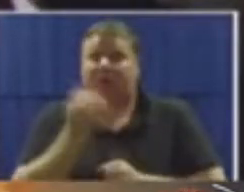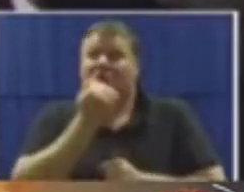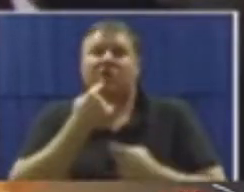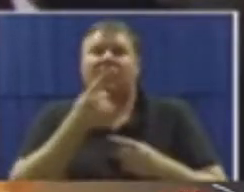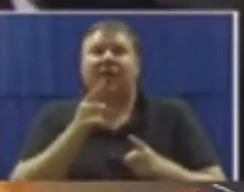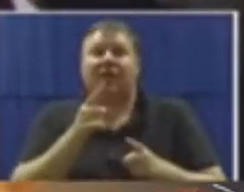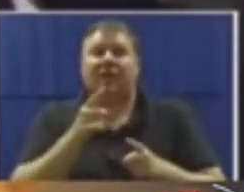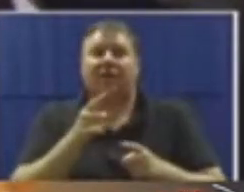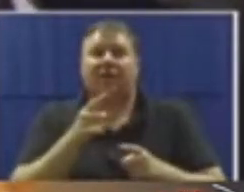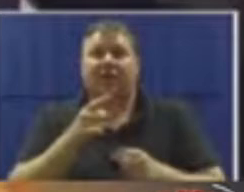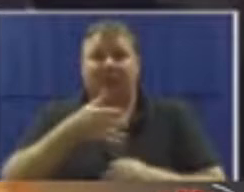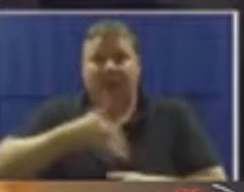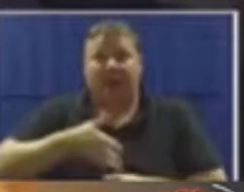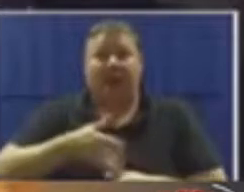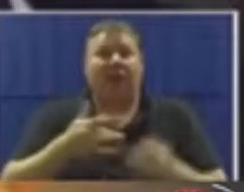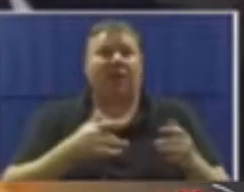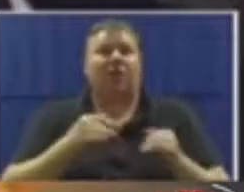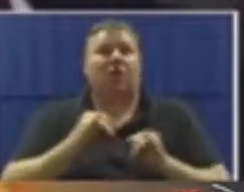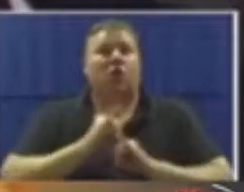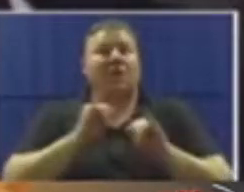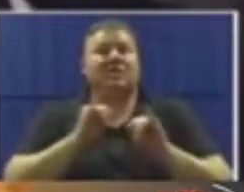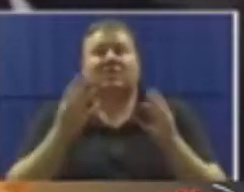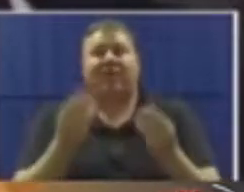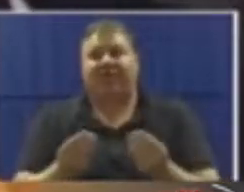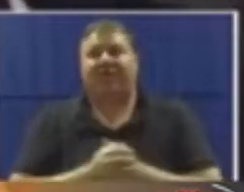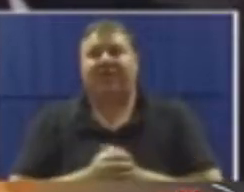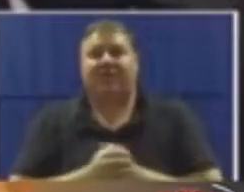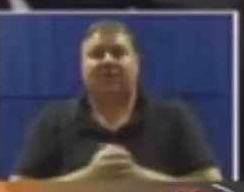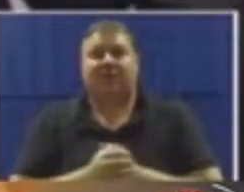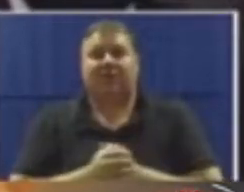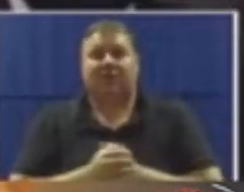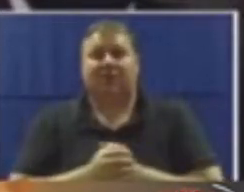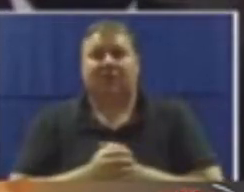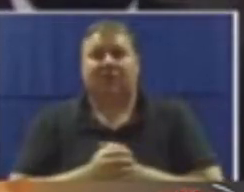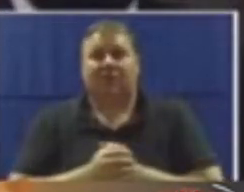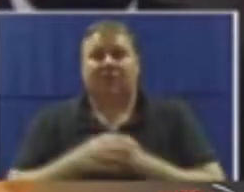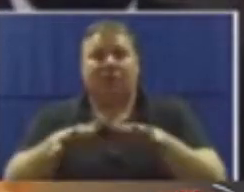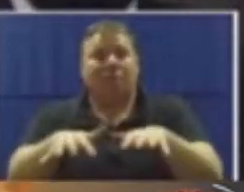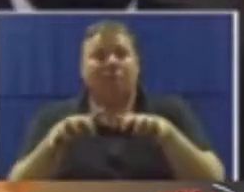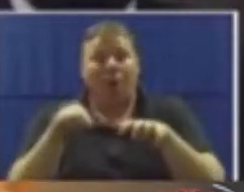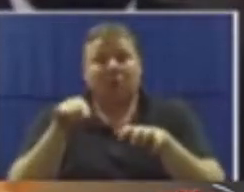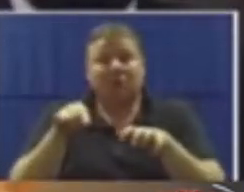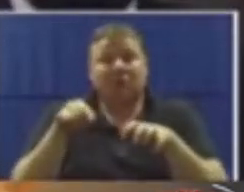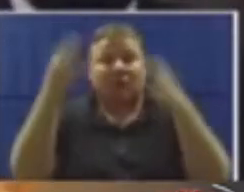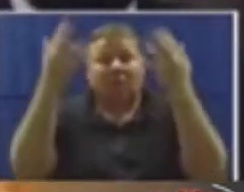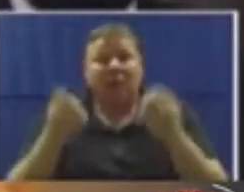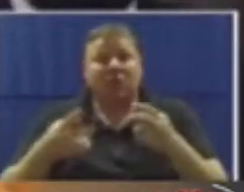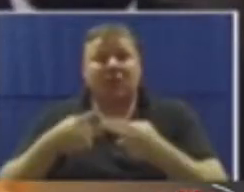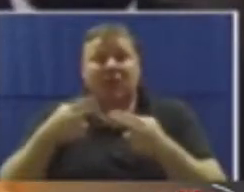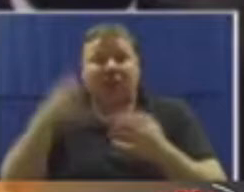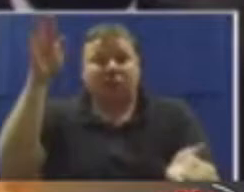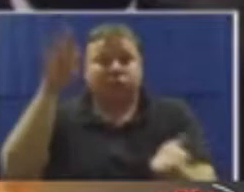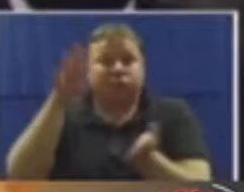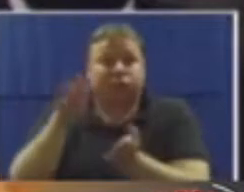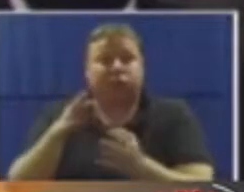our institution to a certain extent is in a crisis. Parliament has not been spared from the budget cuts introduced by the National Treasury across